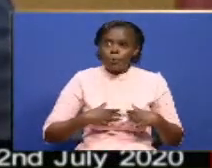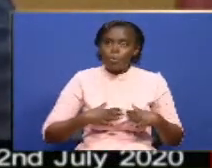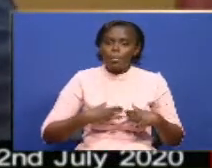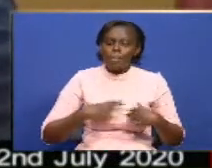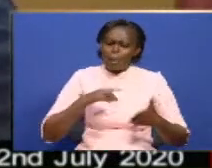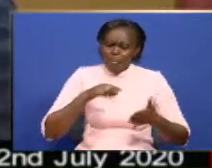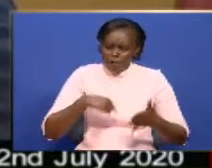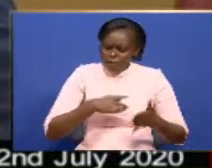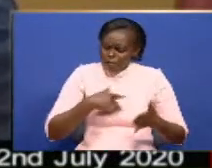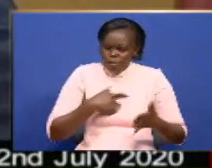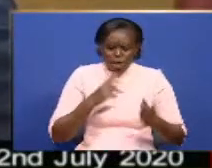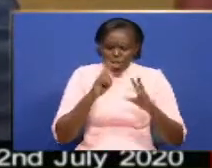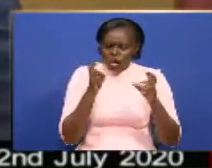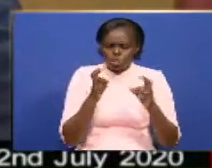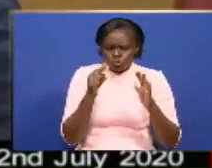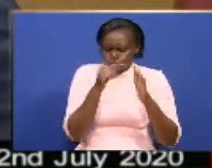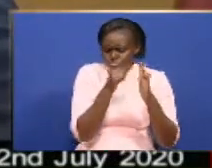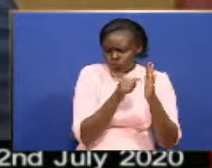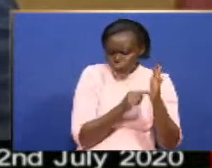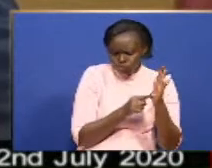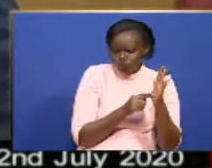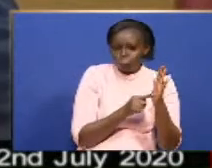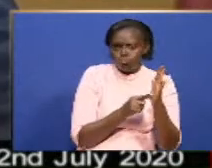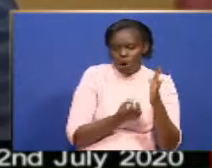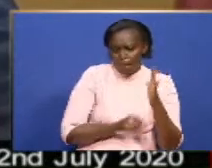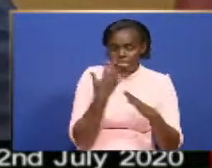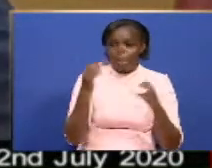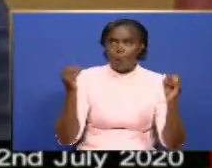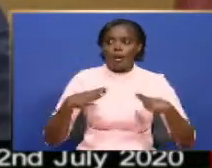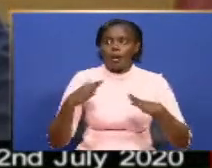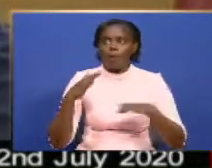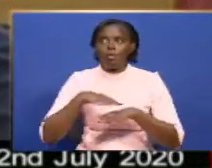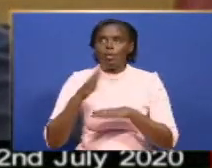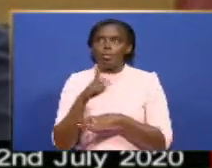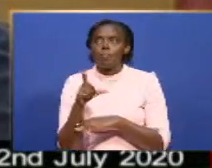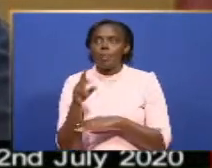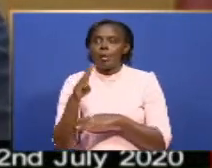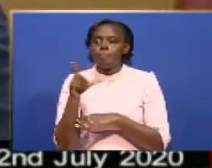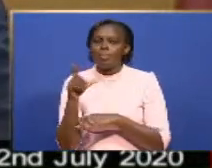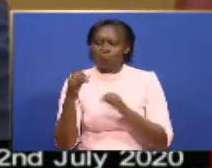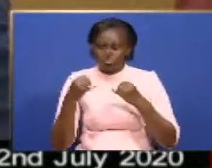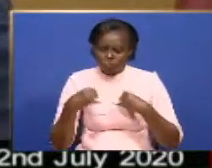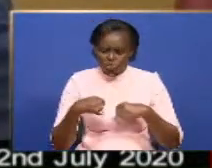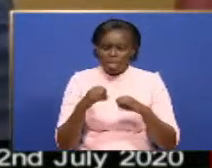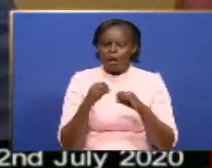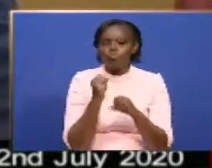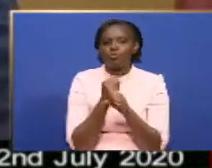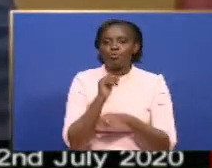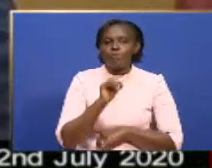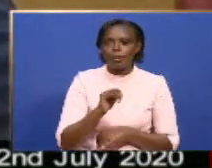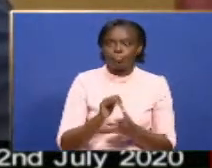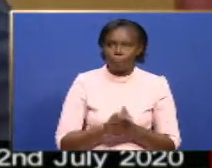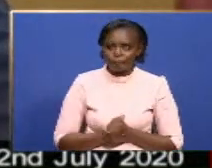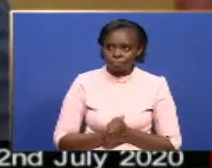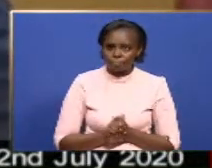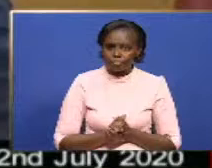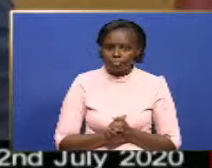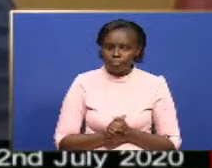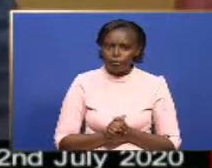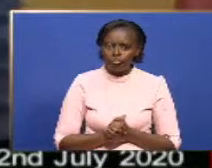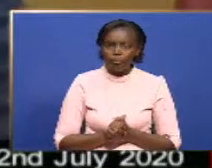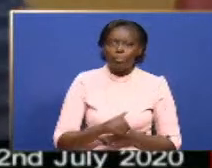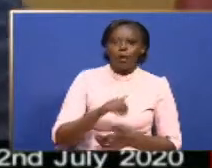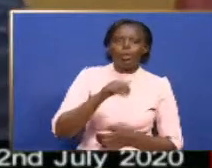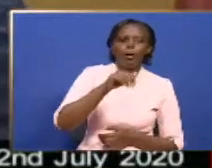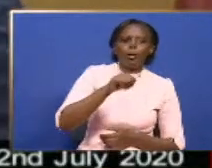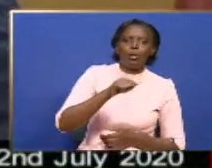me, are the issues which really need to come out very clear in the bill. And the bill has tried really to do that. The issue of appeal, when,